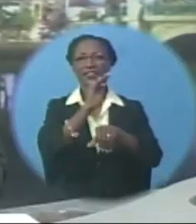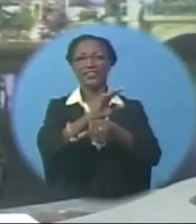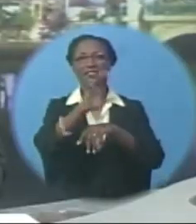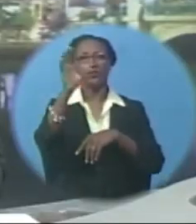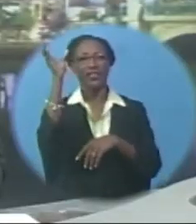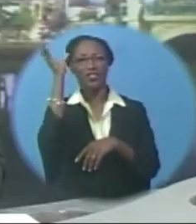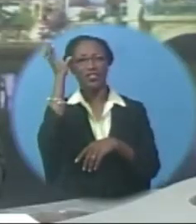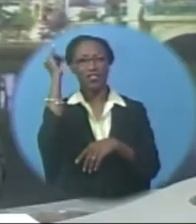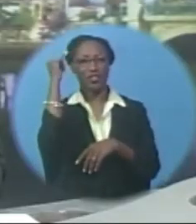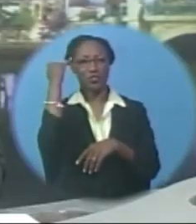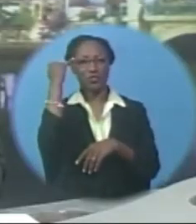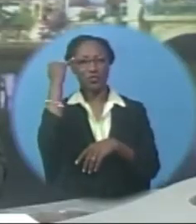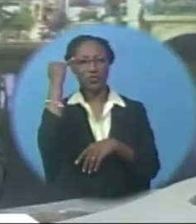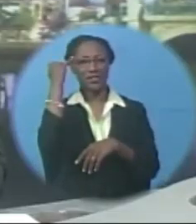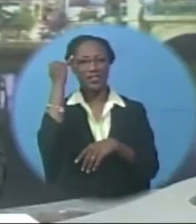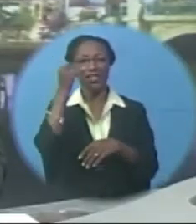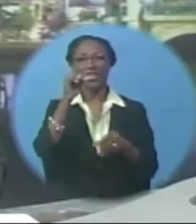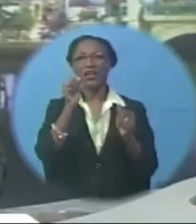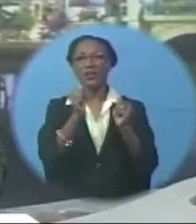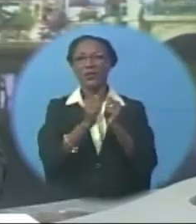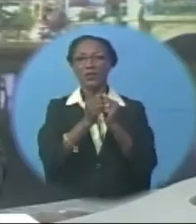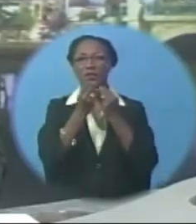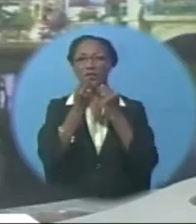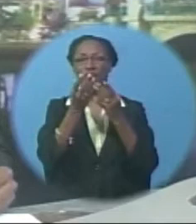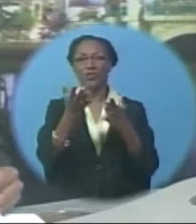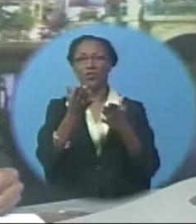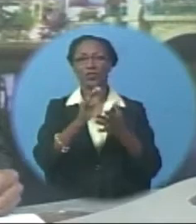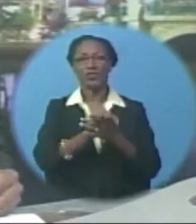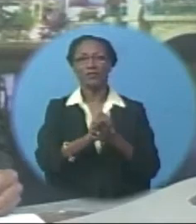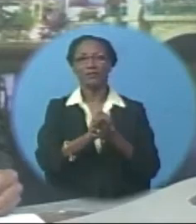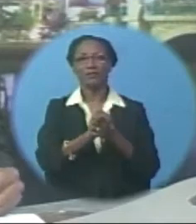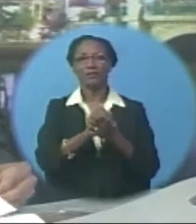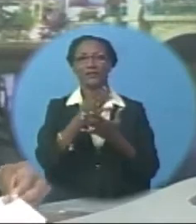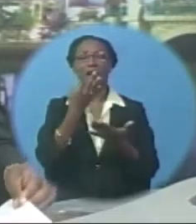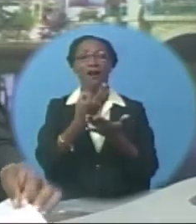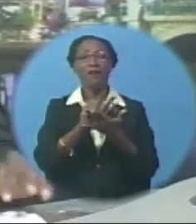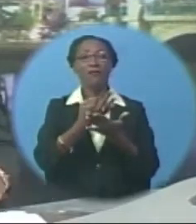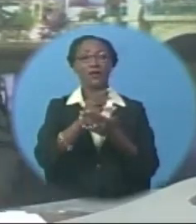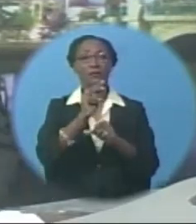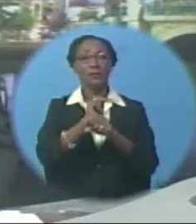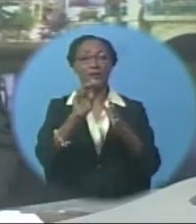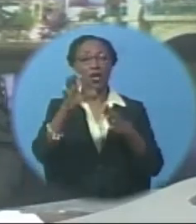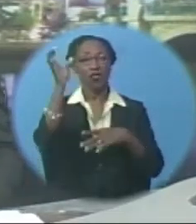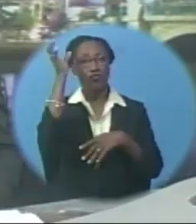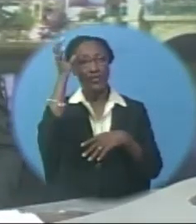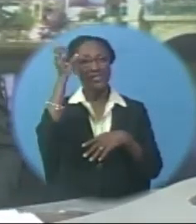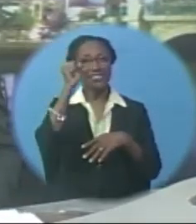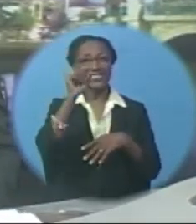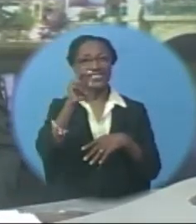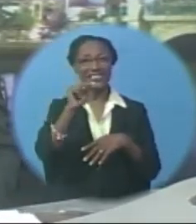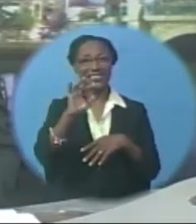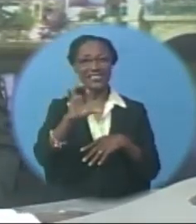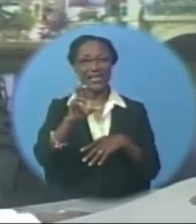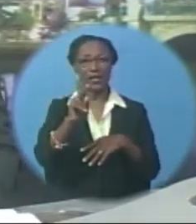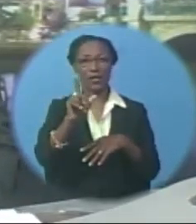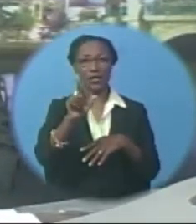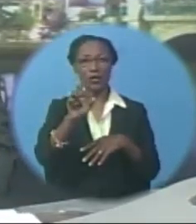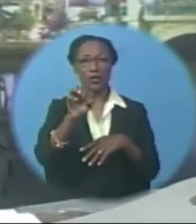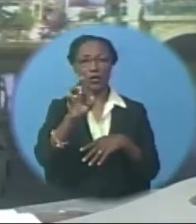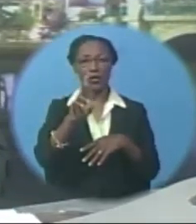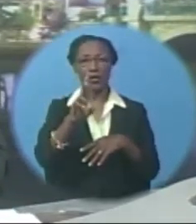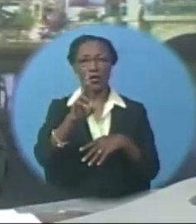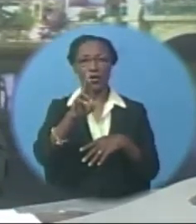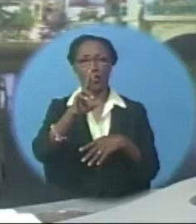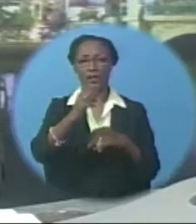Good evening, I'm Shane Jones, leading the news at 7. Finance Minister Chris Sinclair is standing firm by the measures